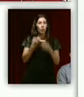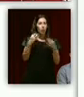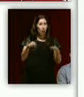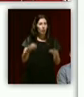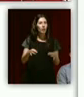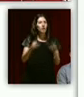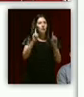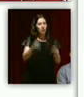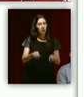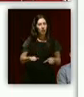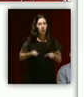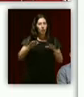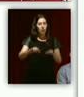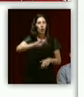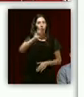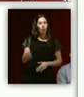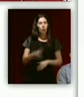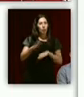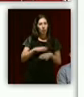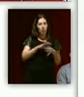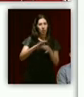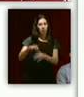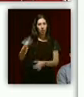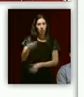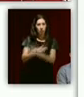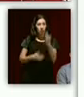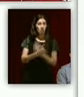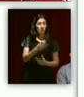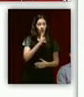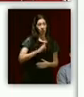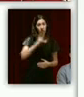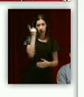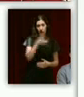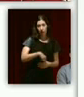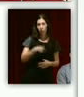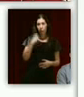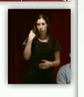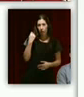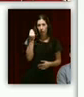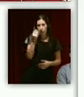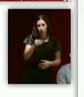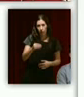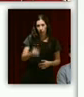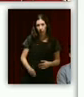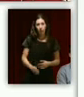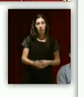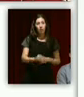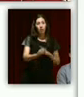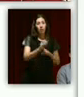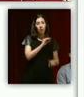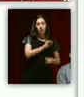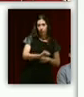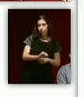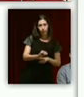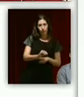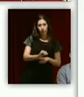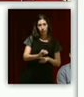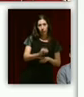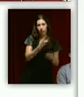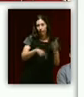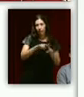why don't you just launch one game for people with impairments? We know the answer. We know it entails a